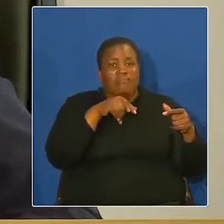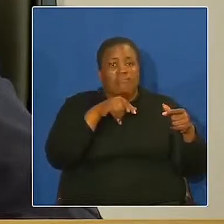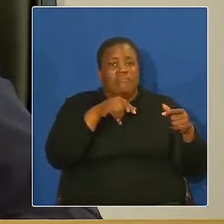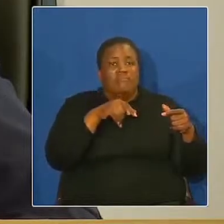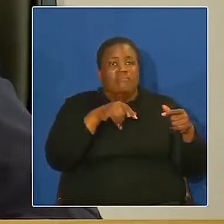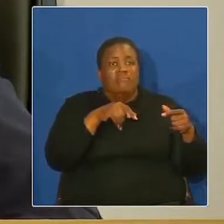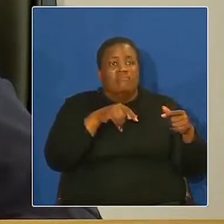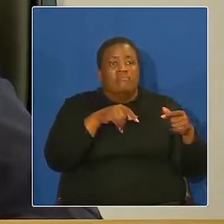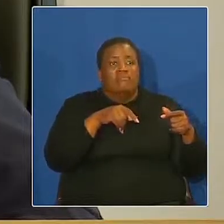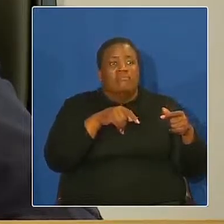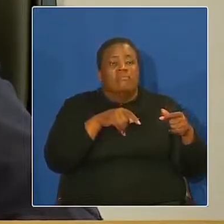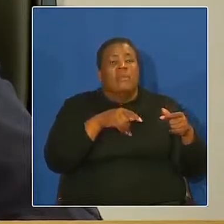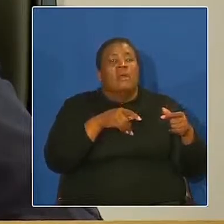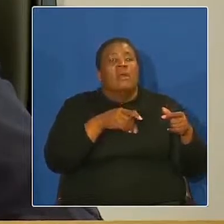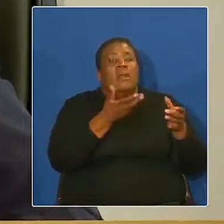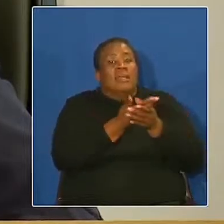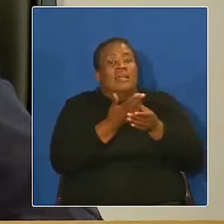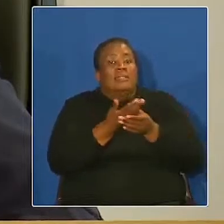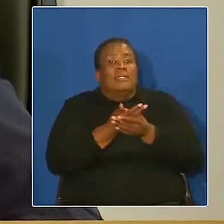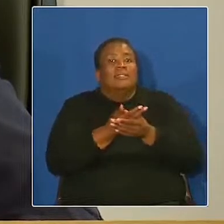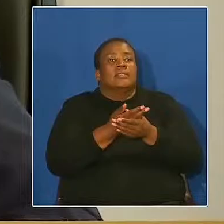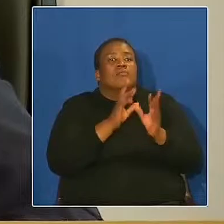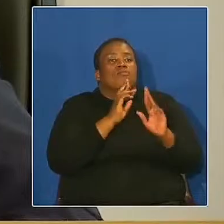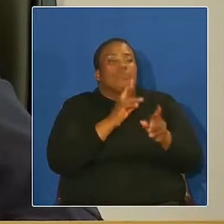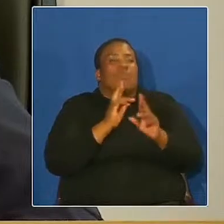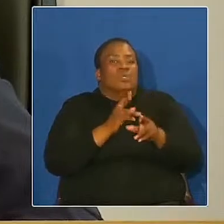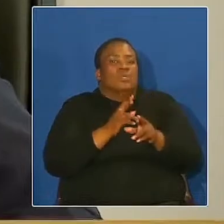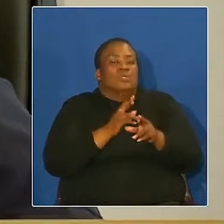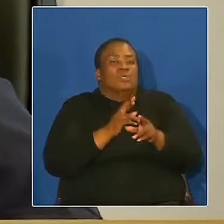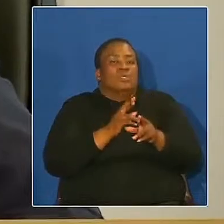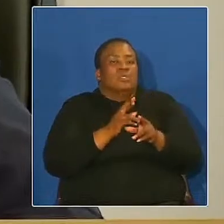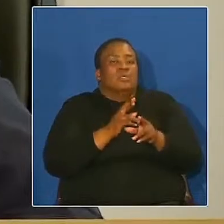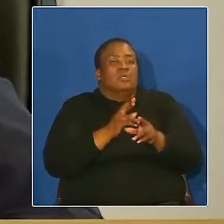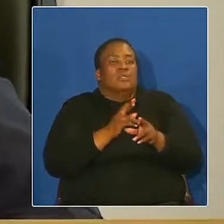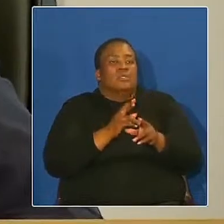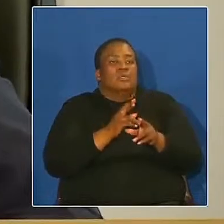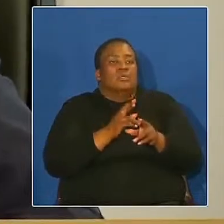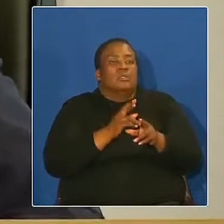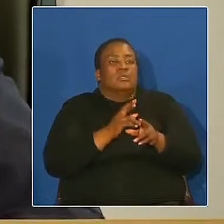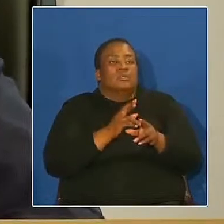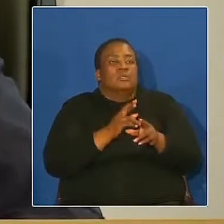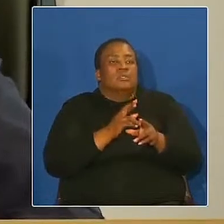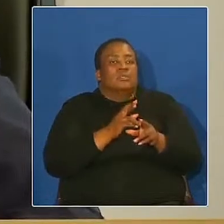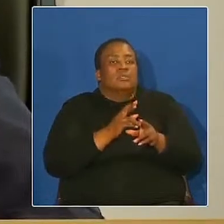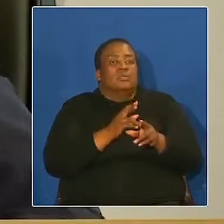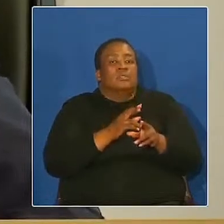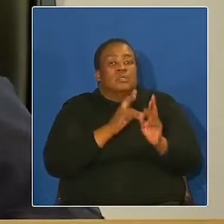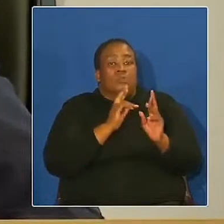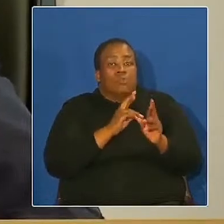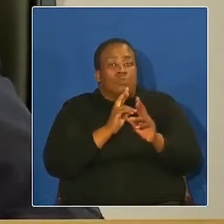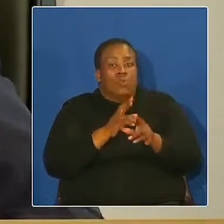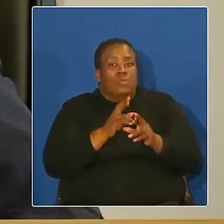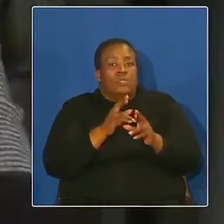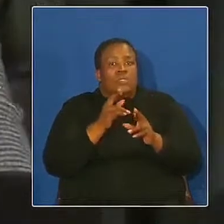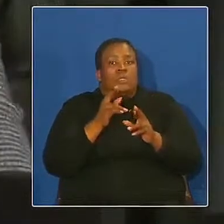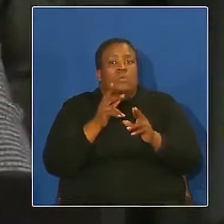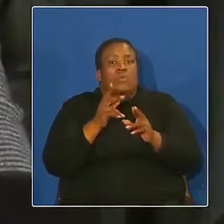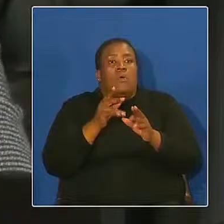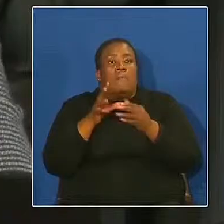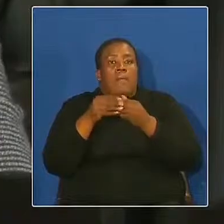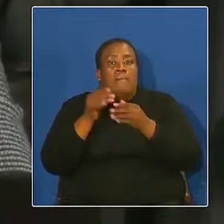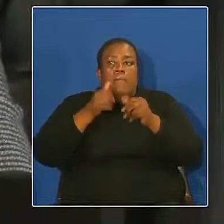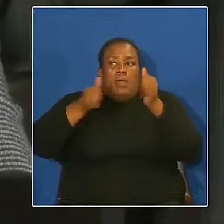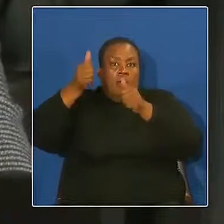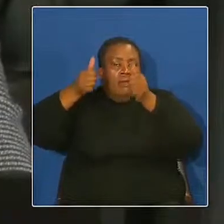cases against senior officials in the division, including myself, around the same period. Yes. So an